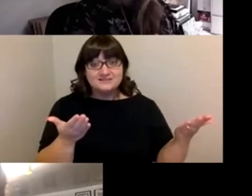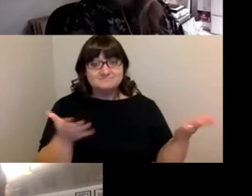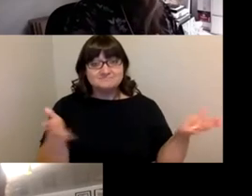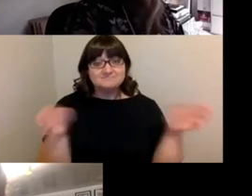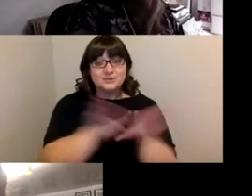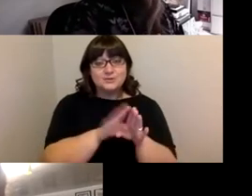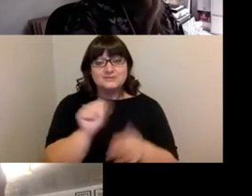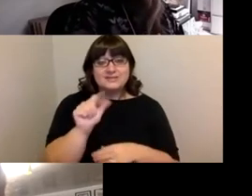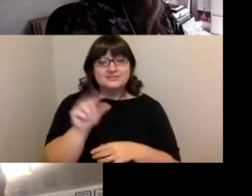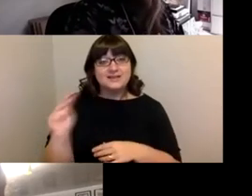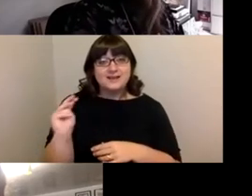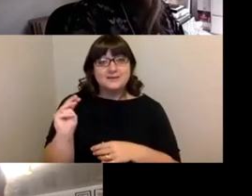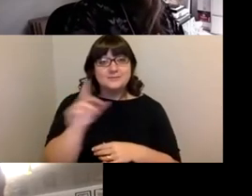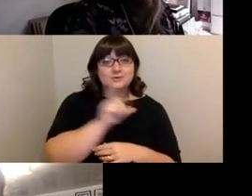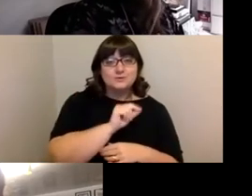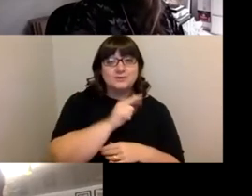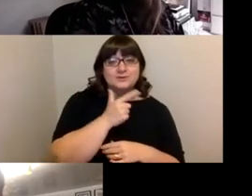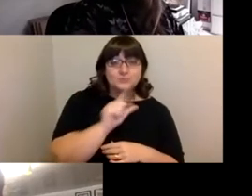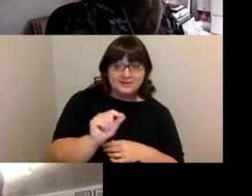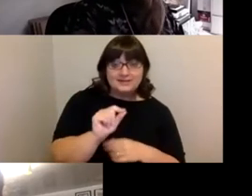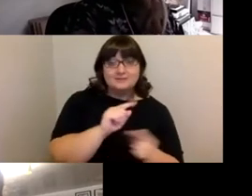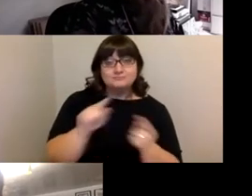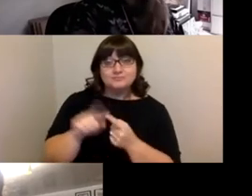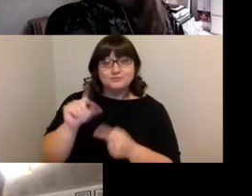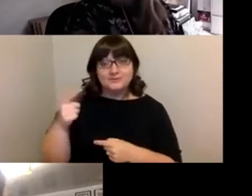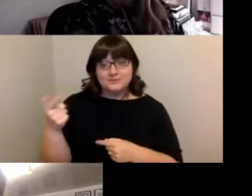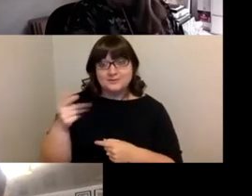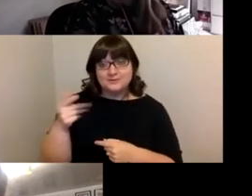for 2020-2021? Brennan?